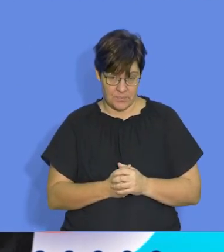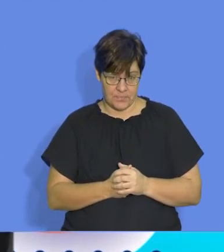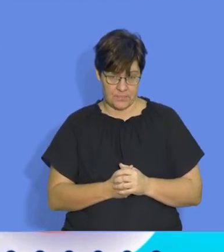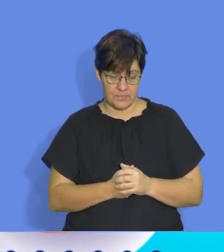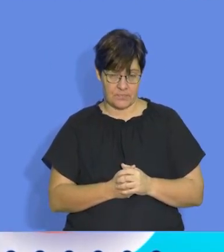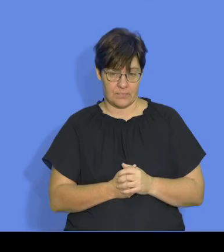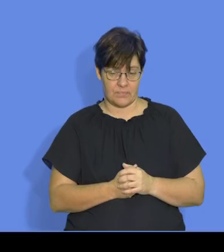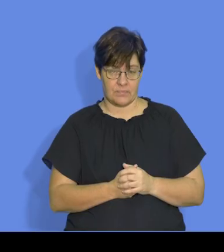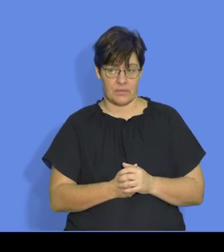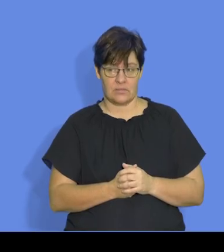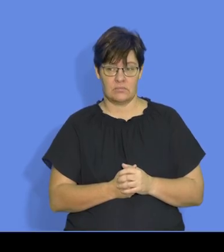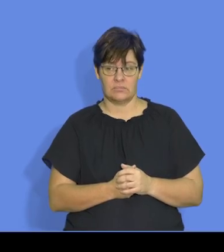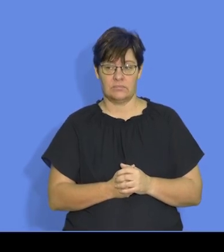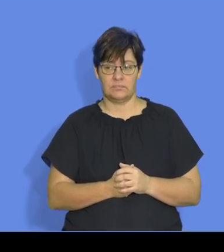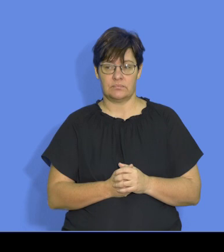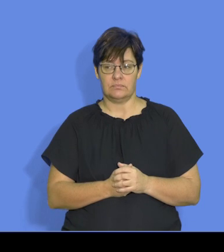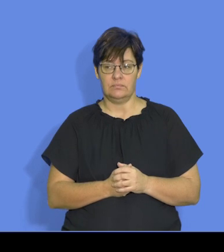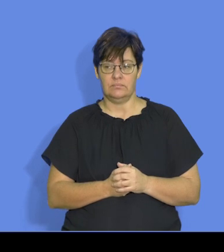VAT.